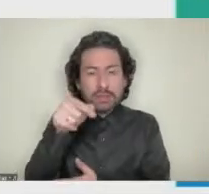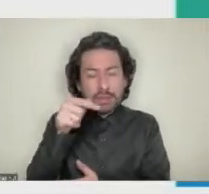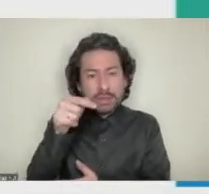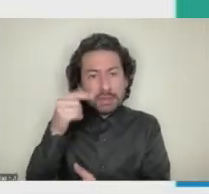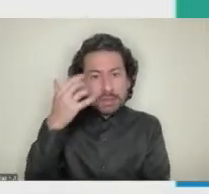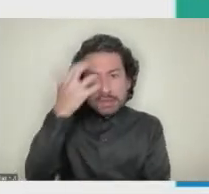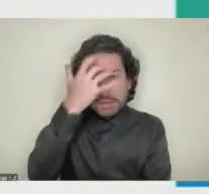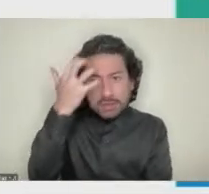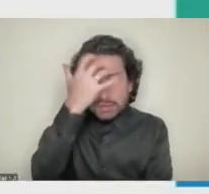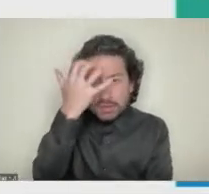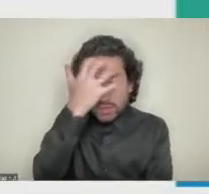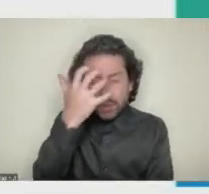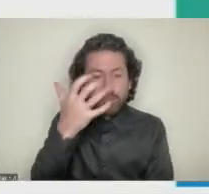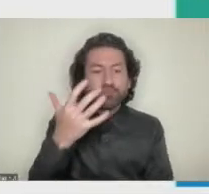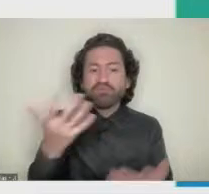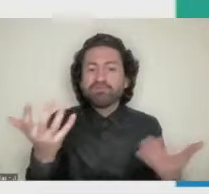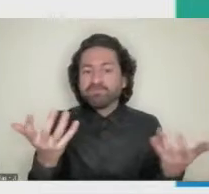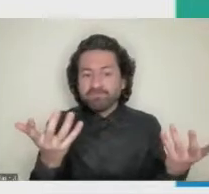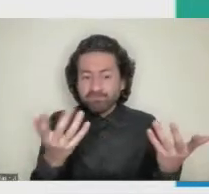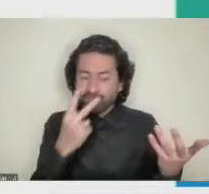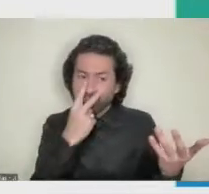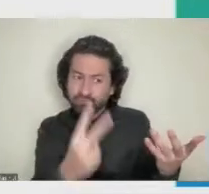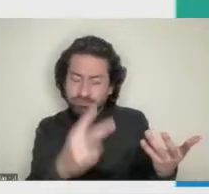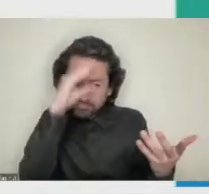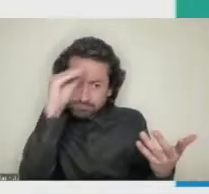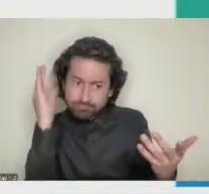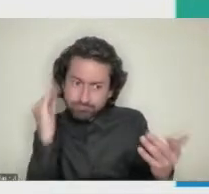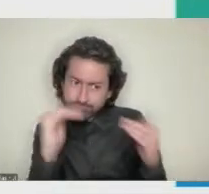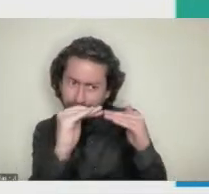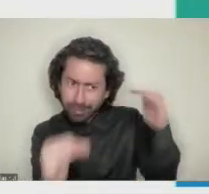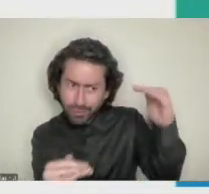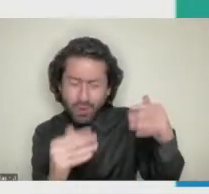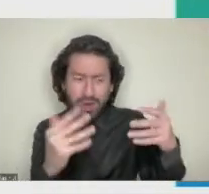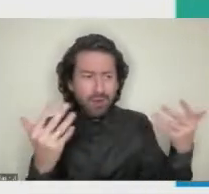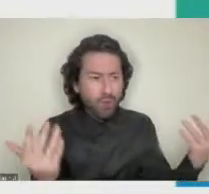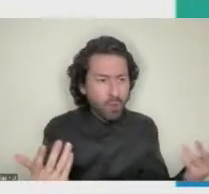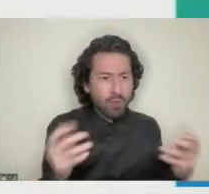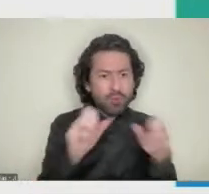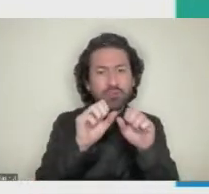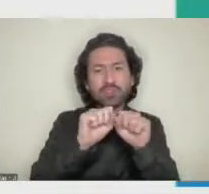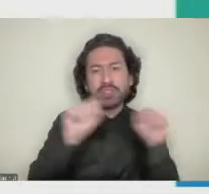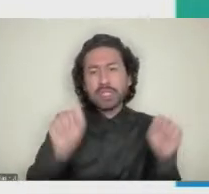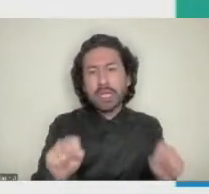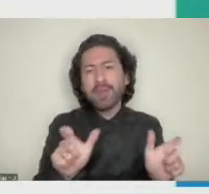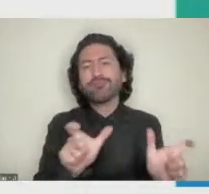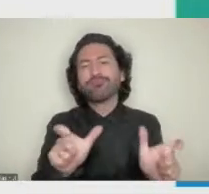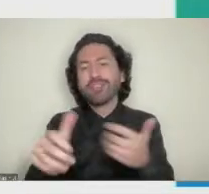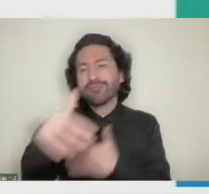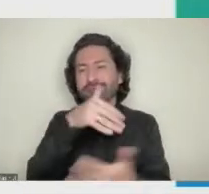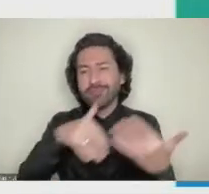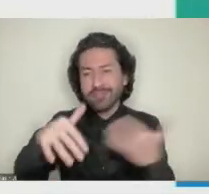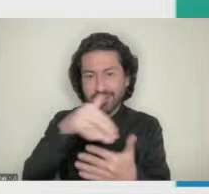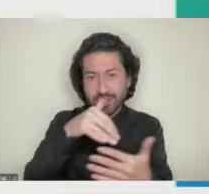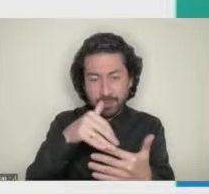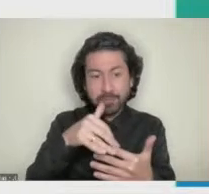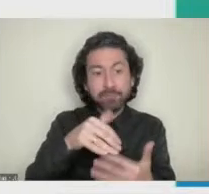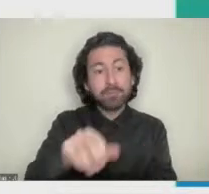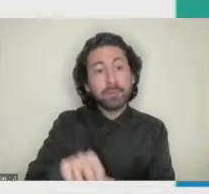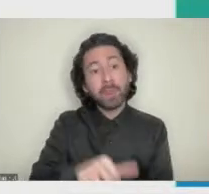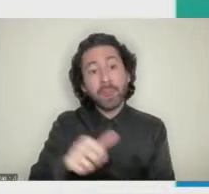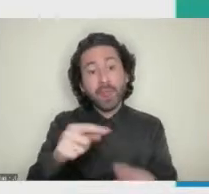of concern for the organization, the subject of gender inequalities and social security systems.